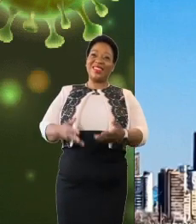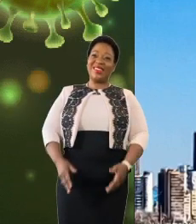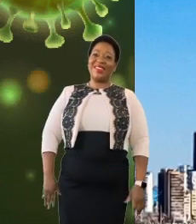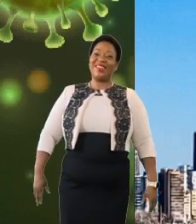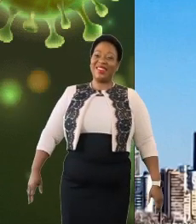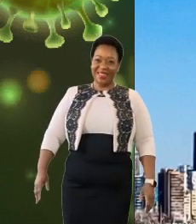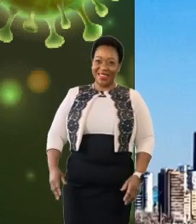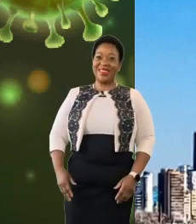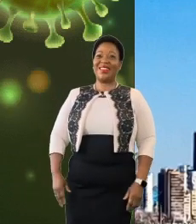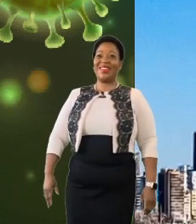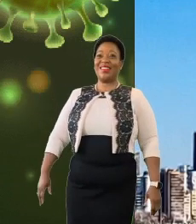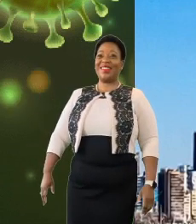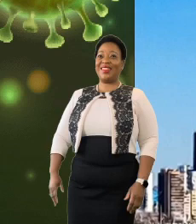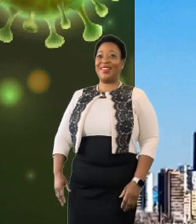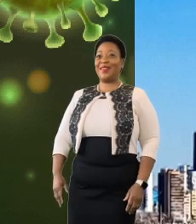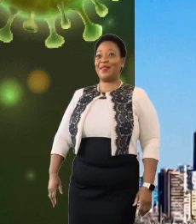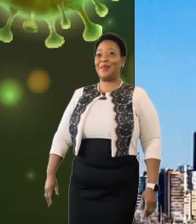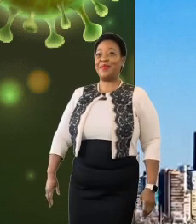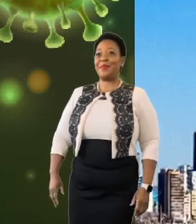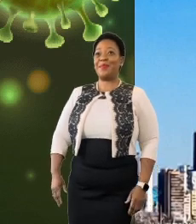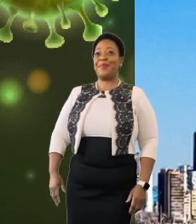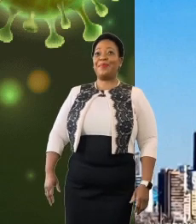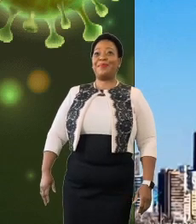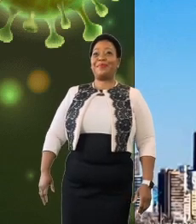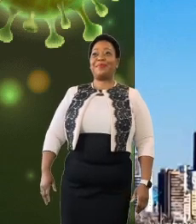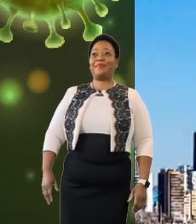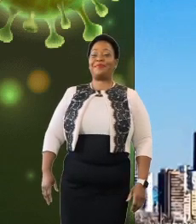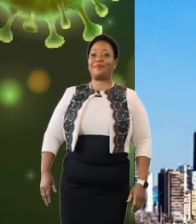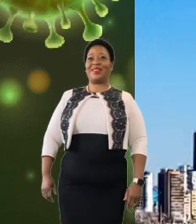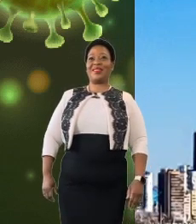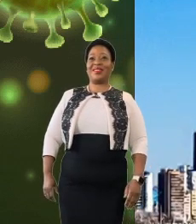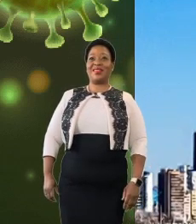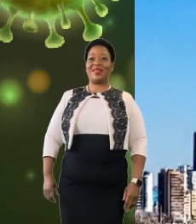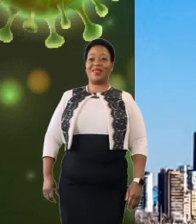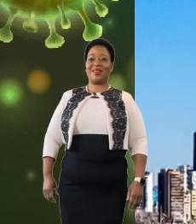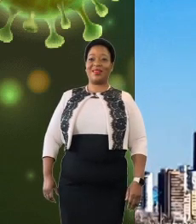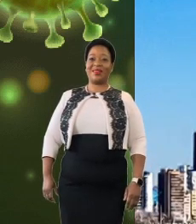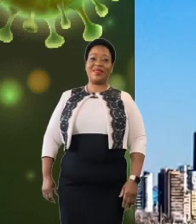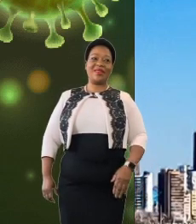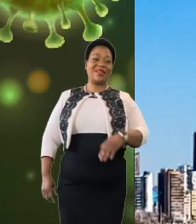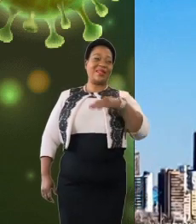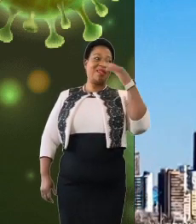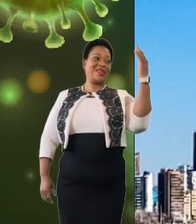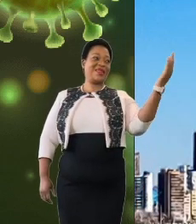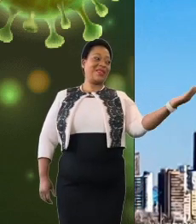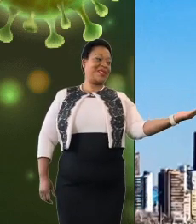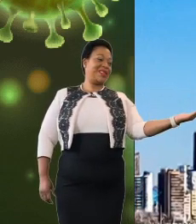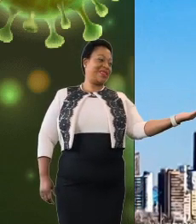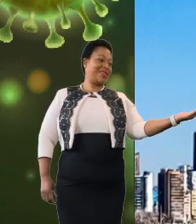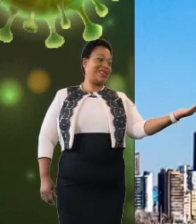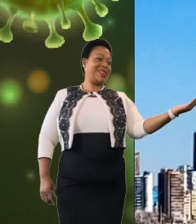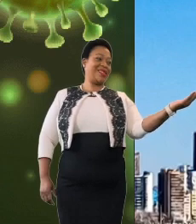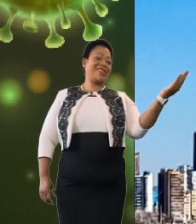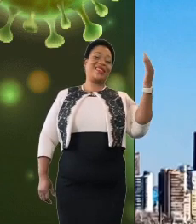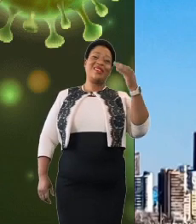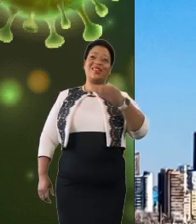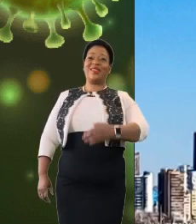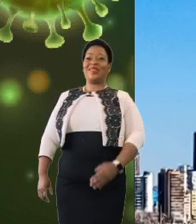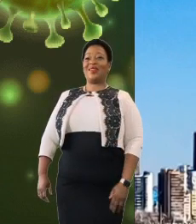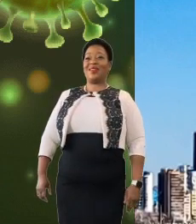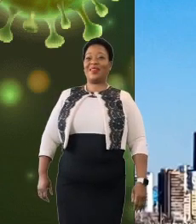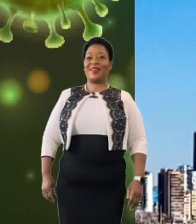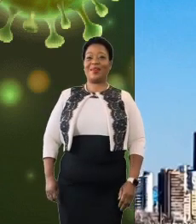as well, that can also hinder an impact on businesses. In terms of projects, we've got acts such as 70